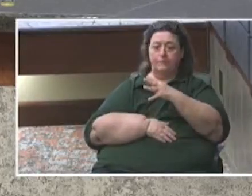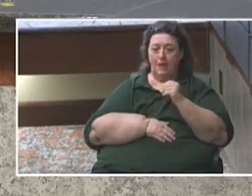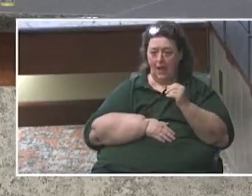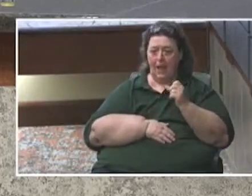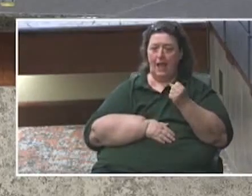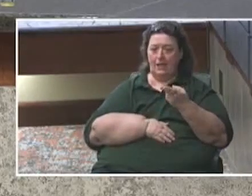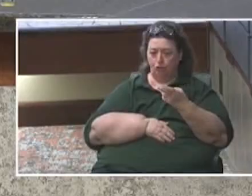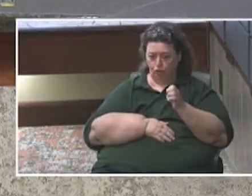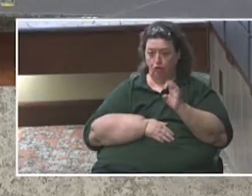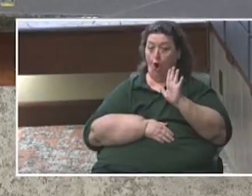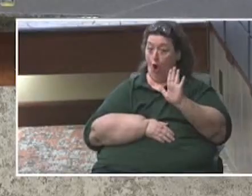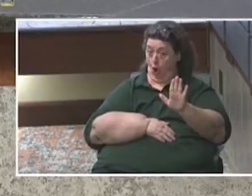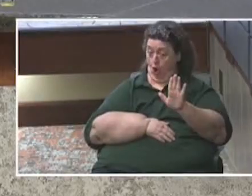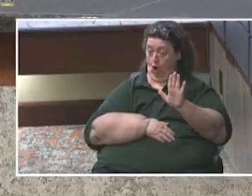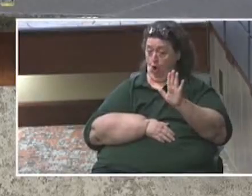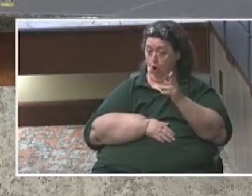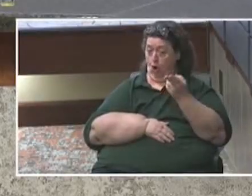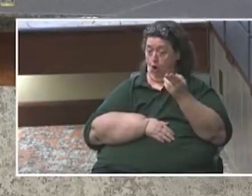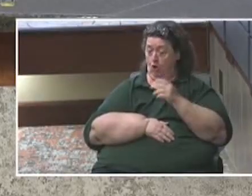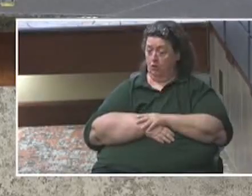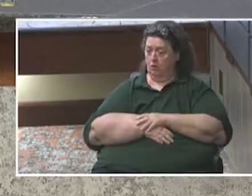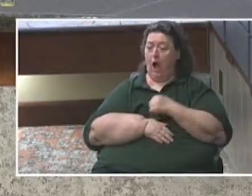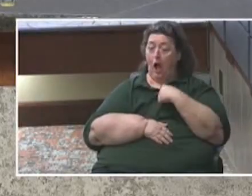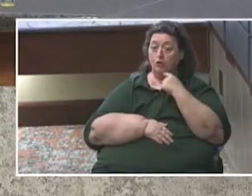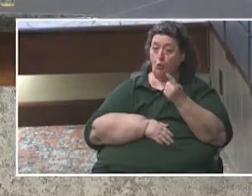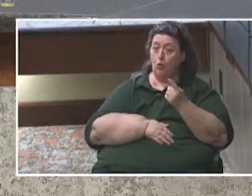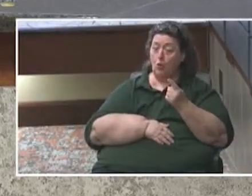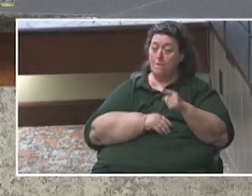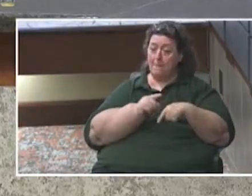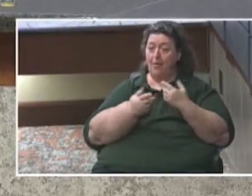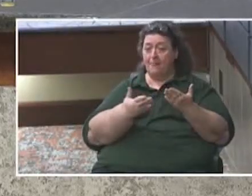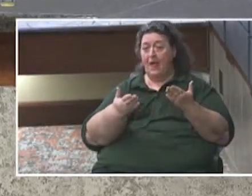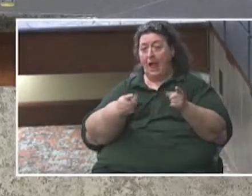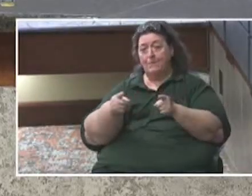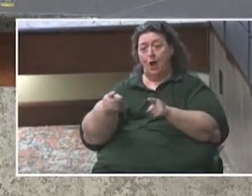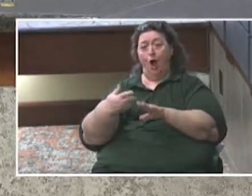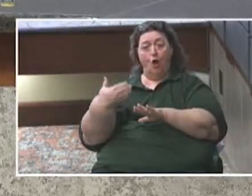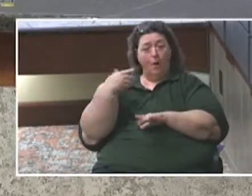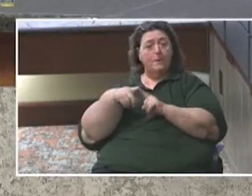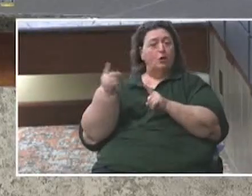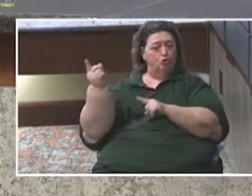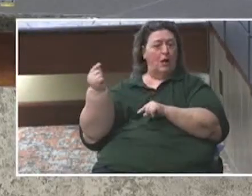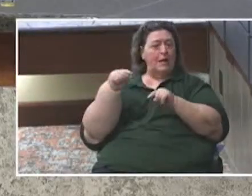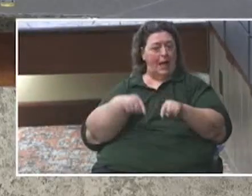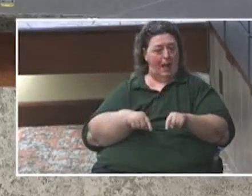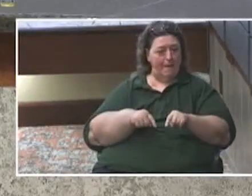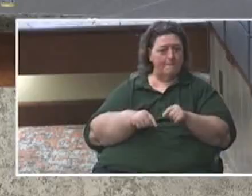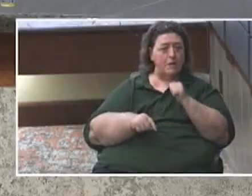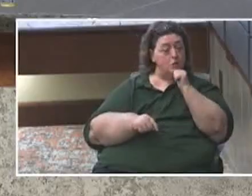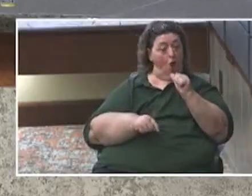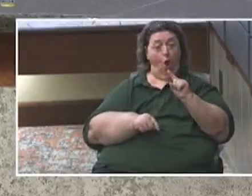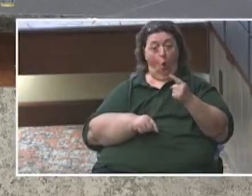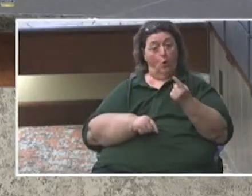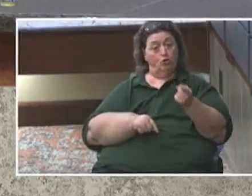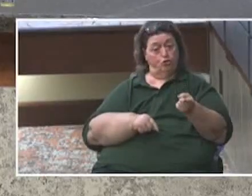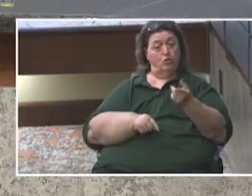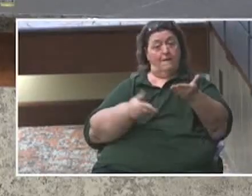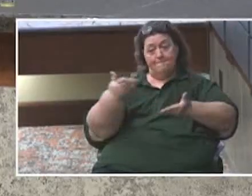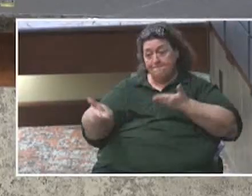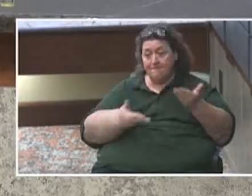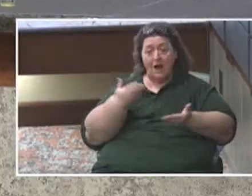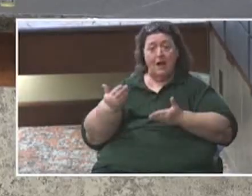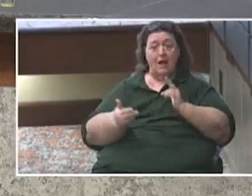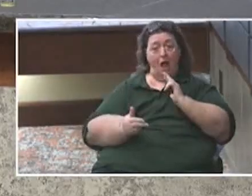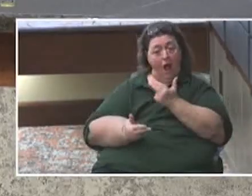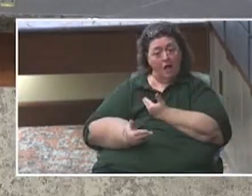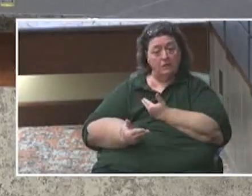And she heard about, I've told her about the STEAM Center for a long time, but she came and, not only did she invite us to